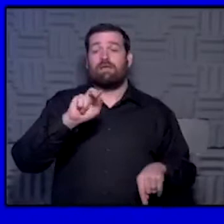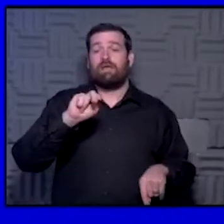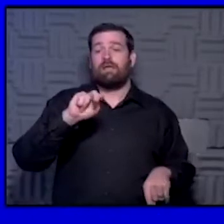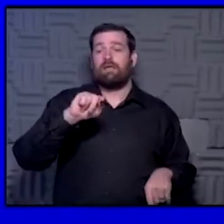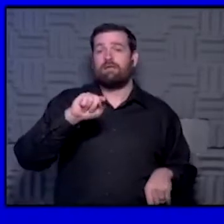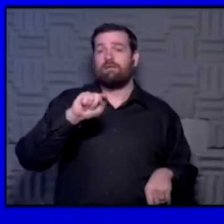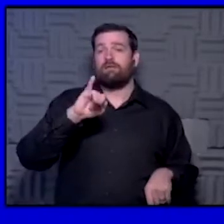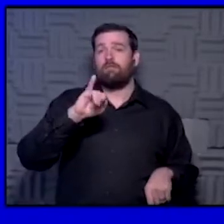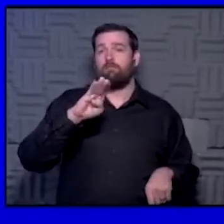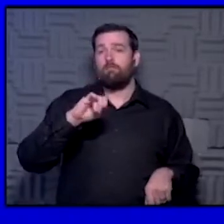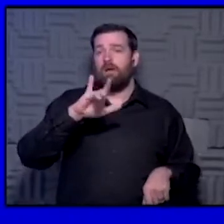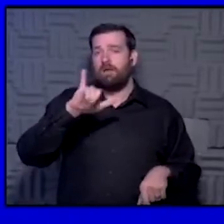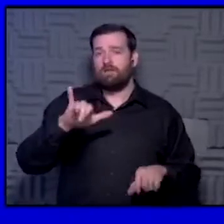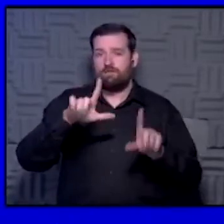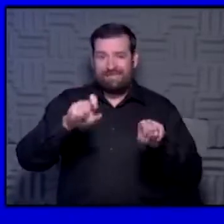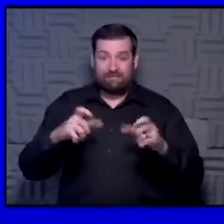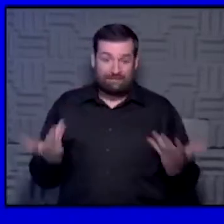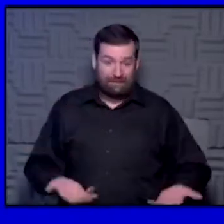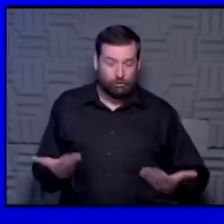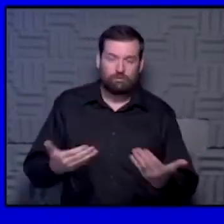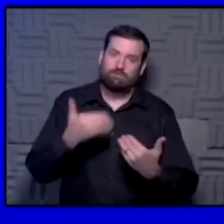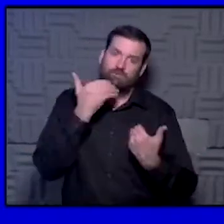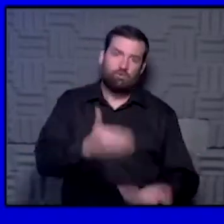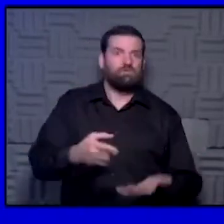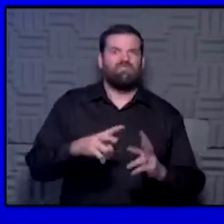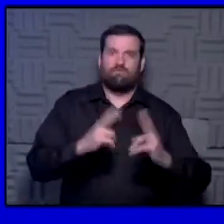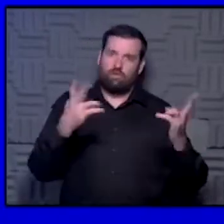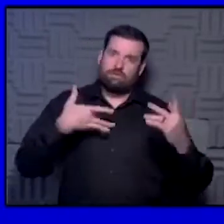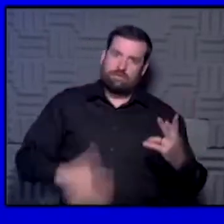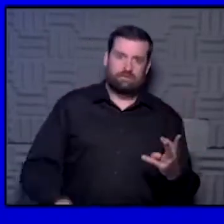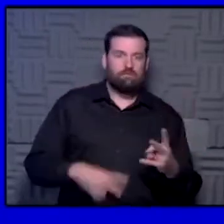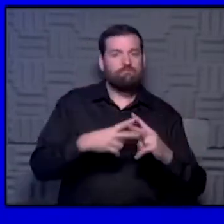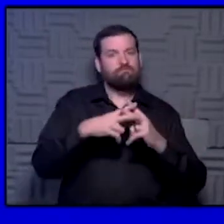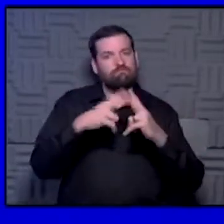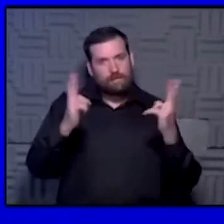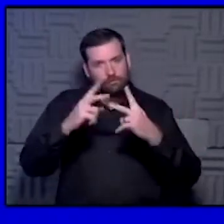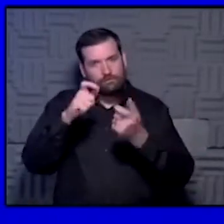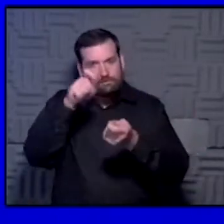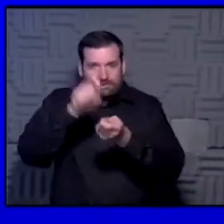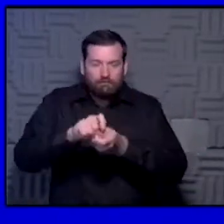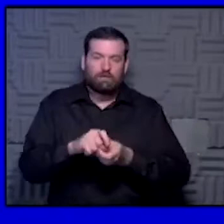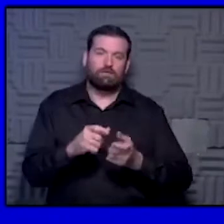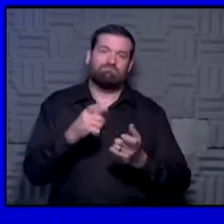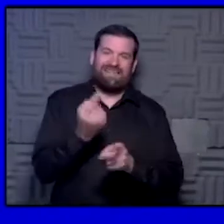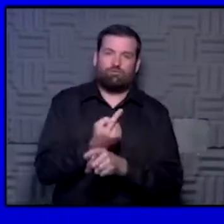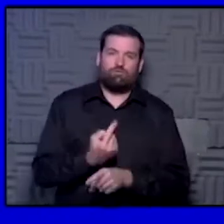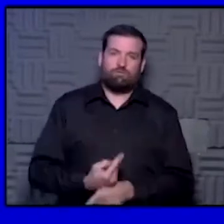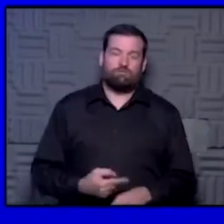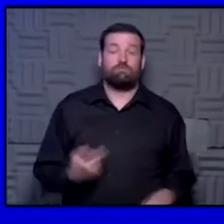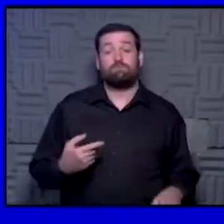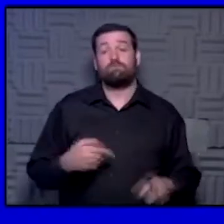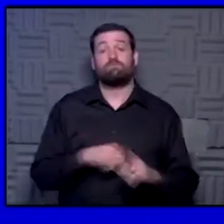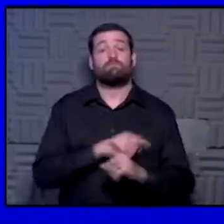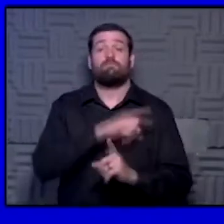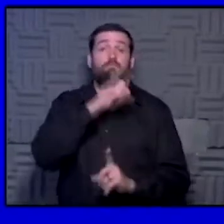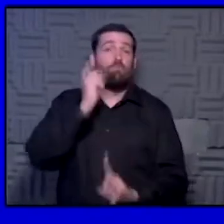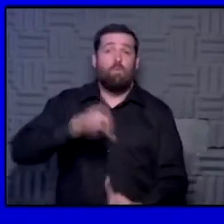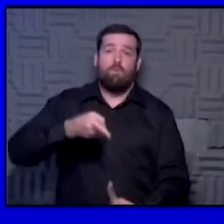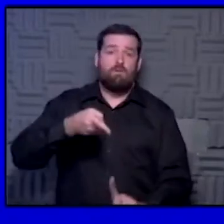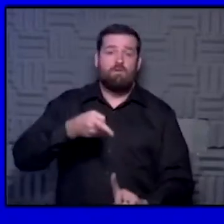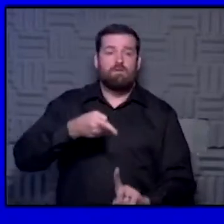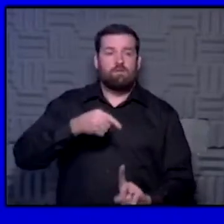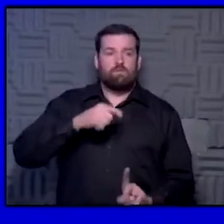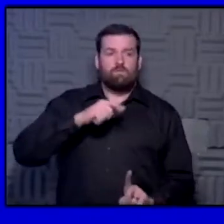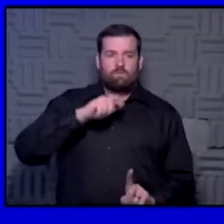we use here is really good. It is sensitive. It is specific. It is accurate. So I think more to the point is,